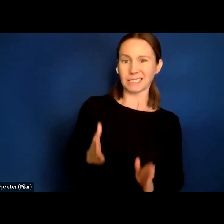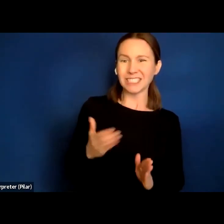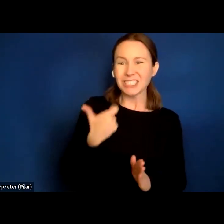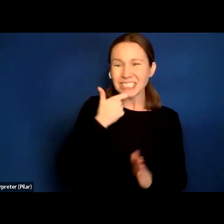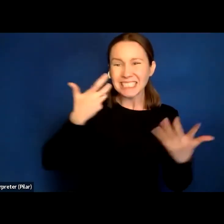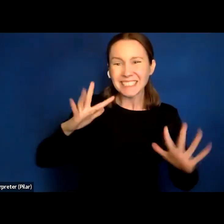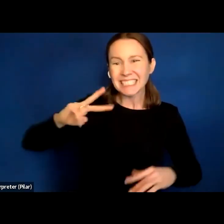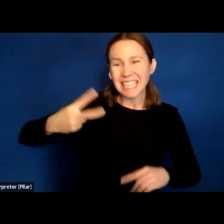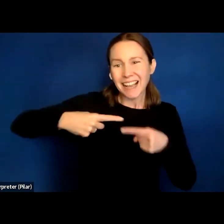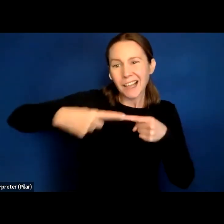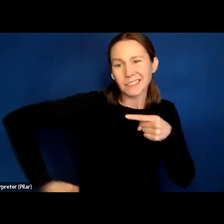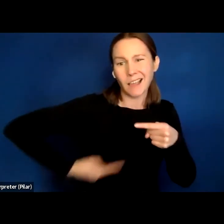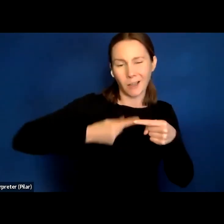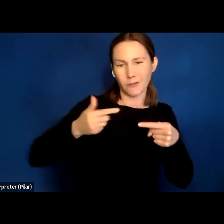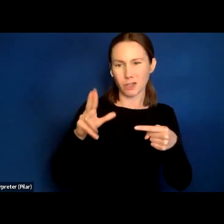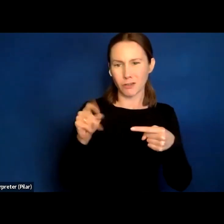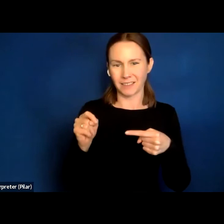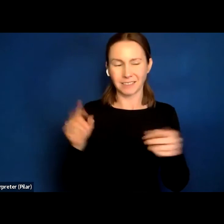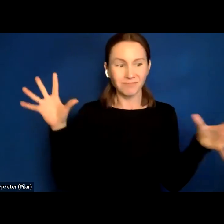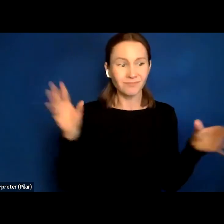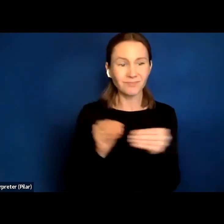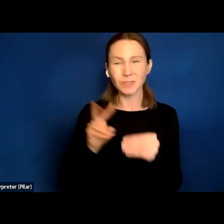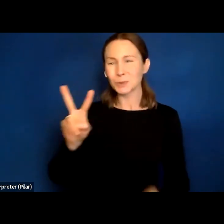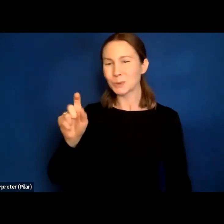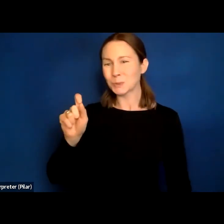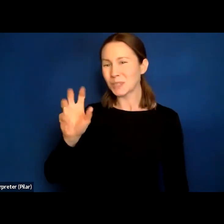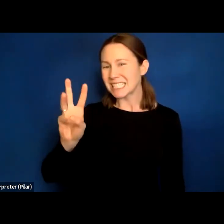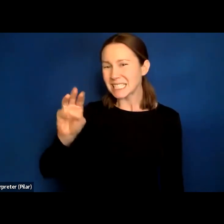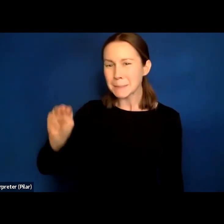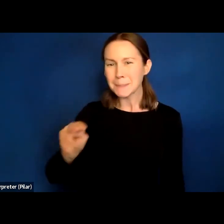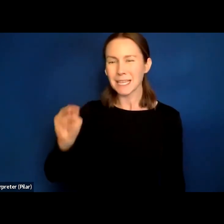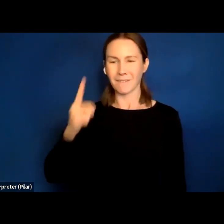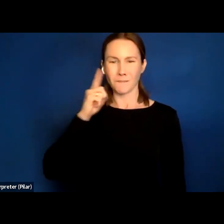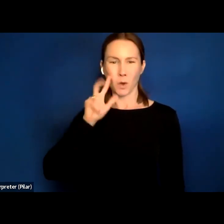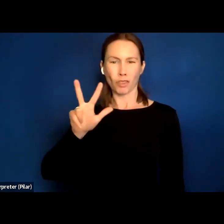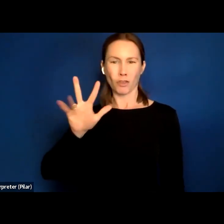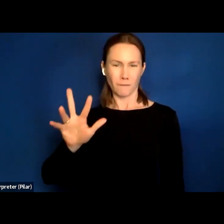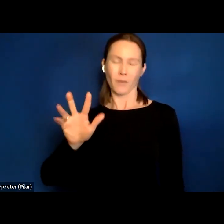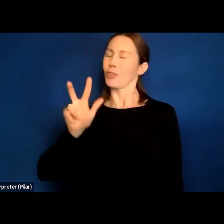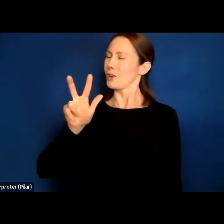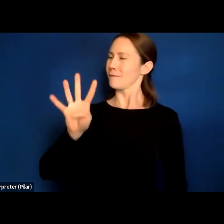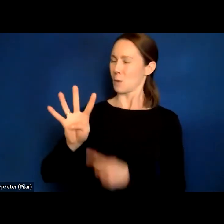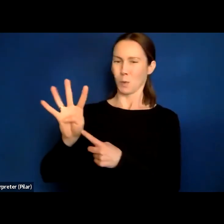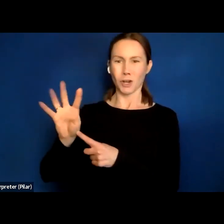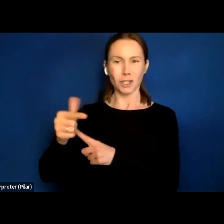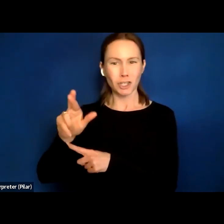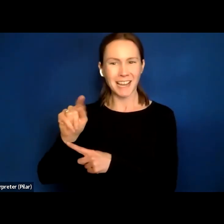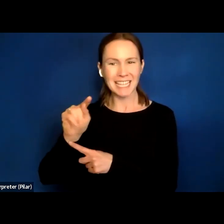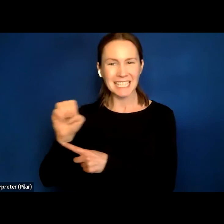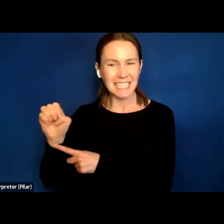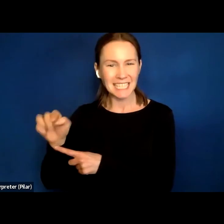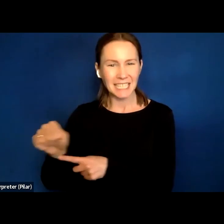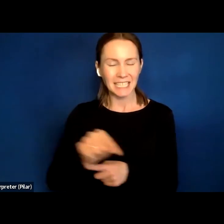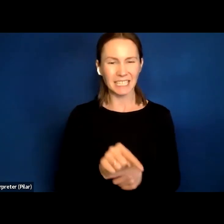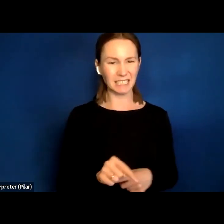cycle, which gave a total of $2.6 million to 34 grantee partners. And I think it was probably like my 3rd or